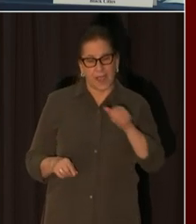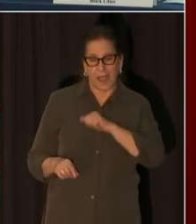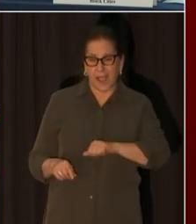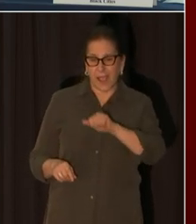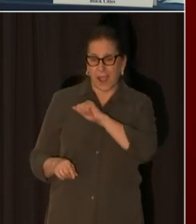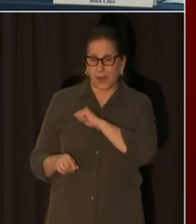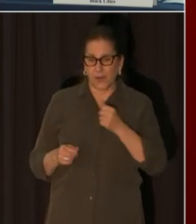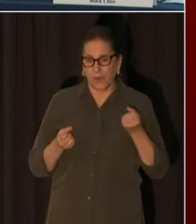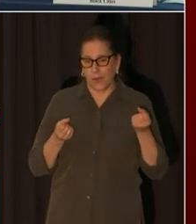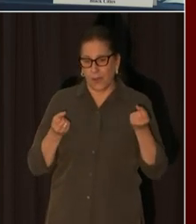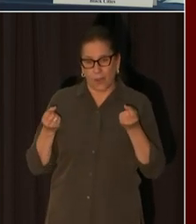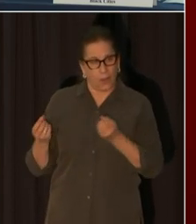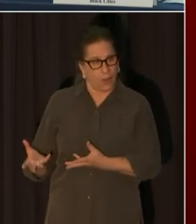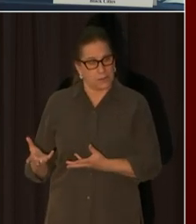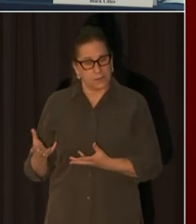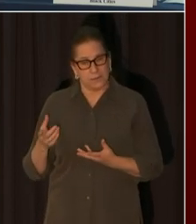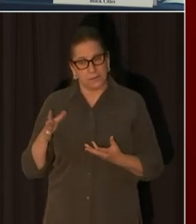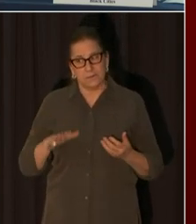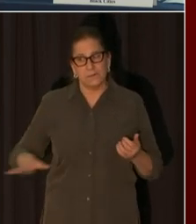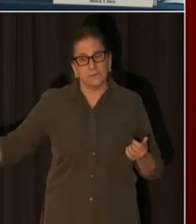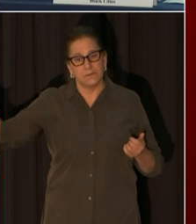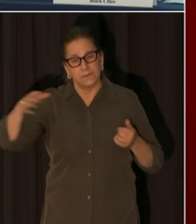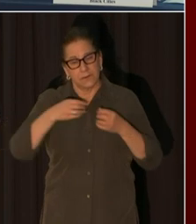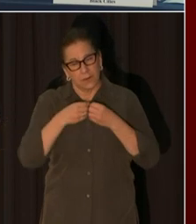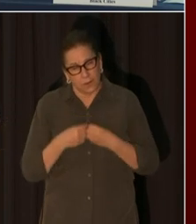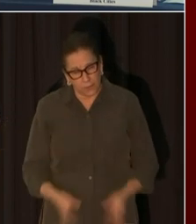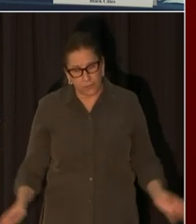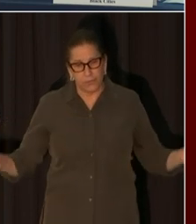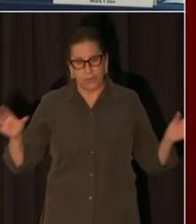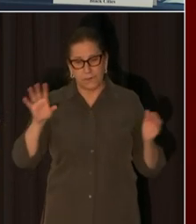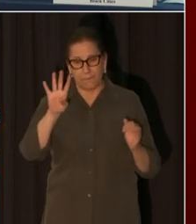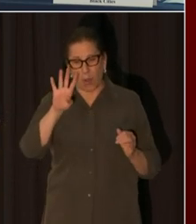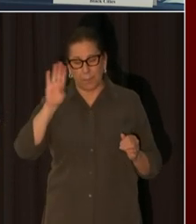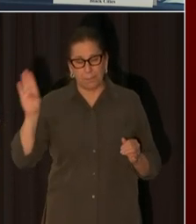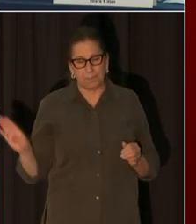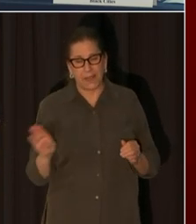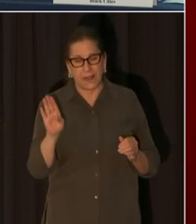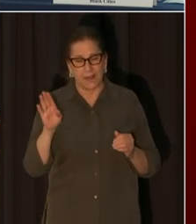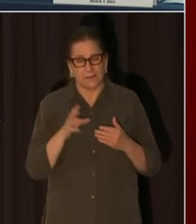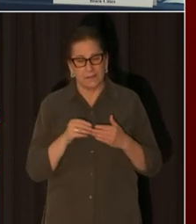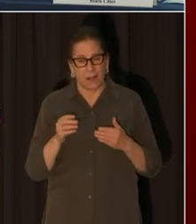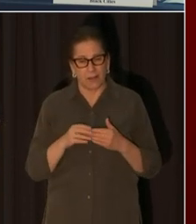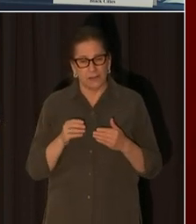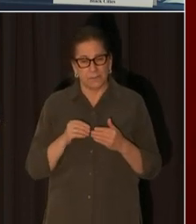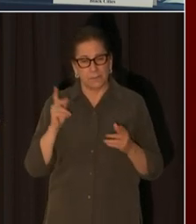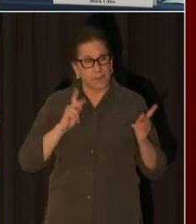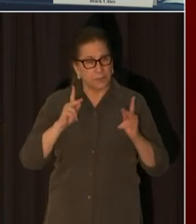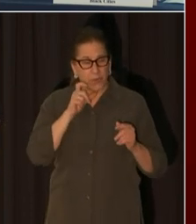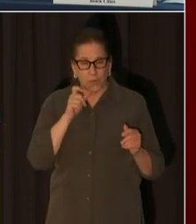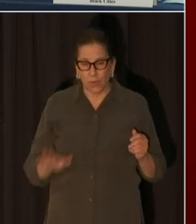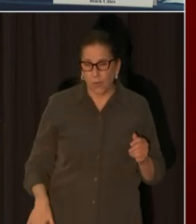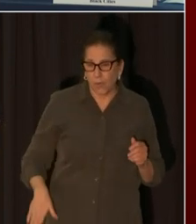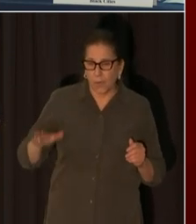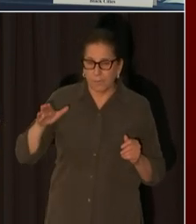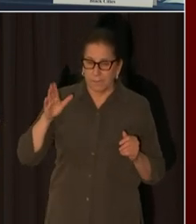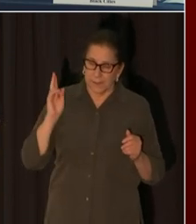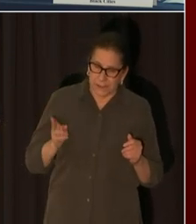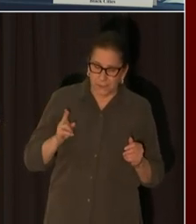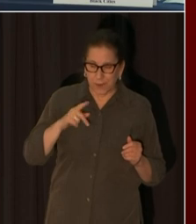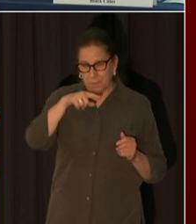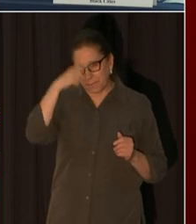in revenue. Many who grew up in historic black neighborhoods heard elders use the phrase, "Our ice is just as